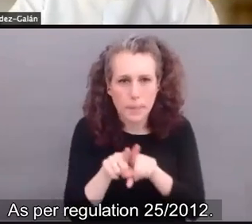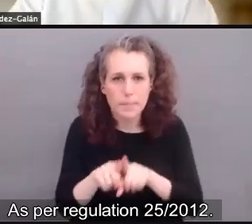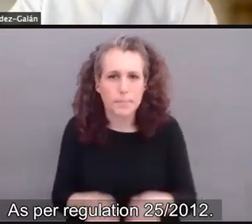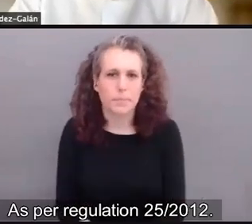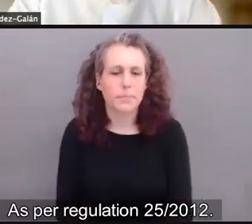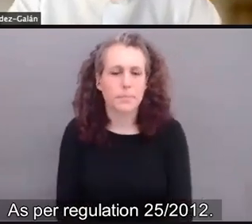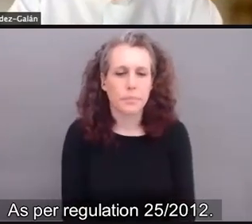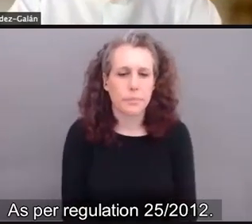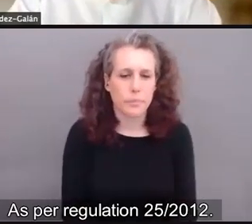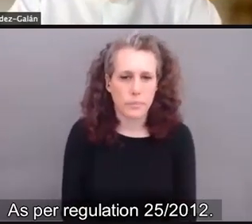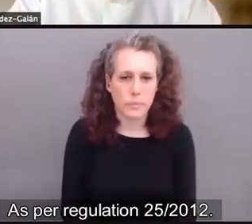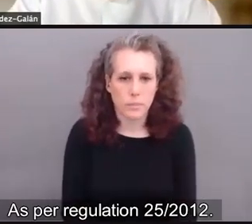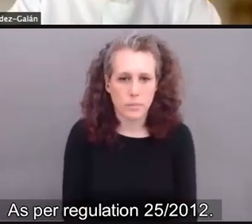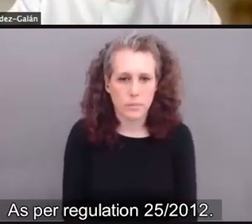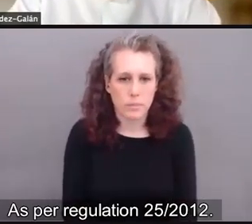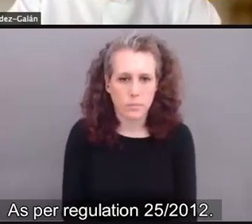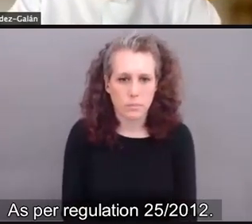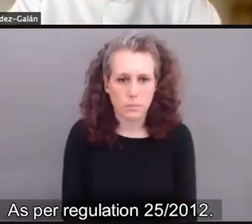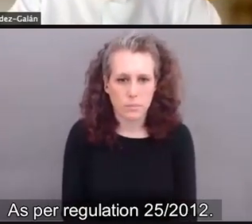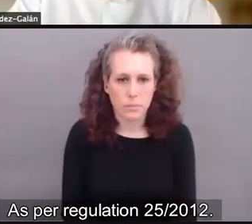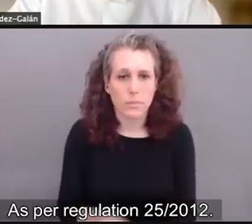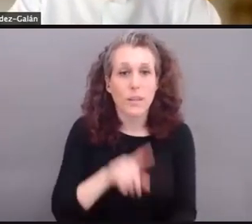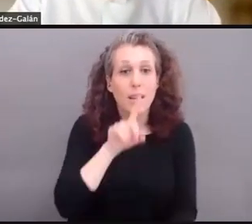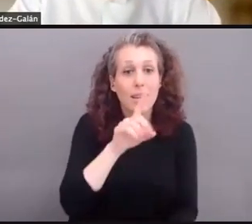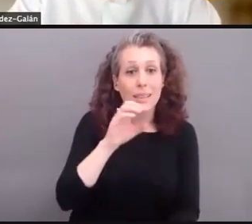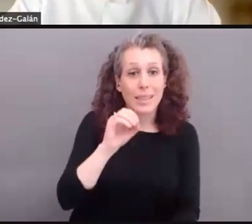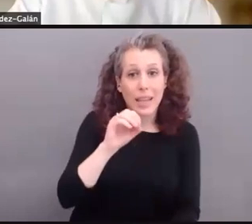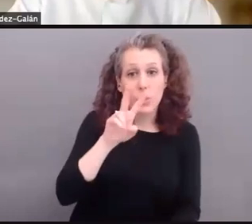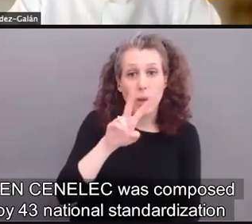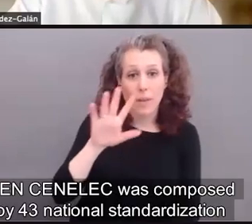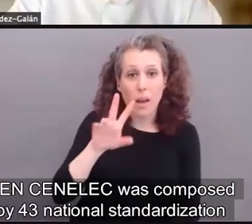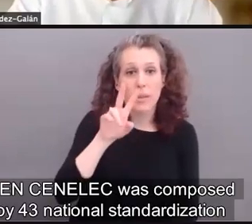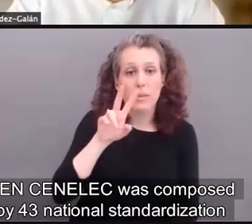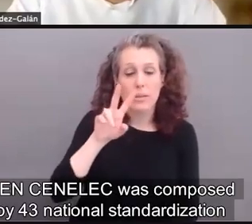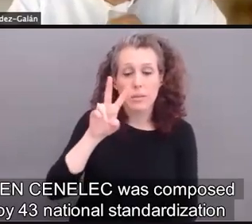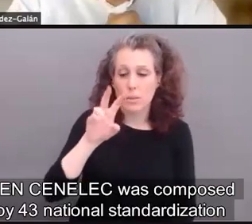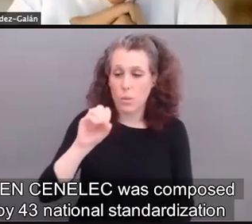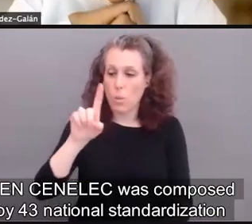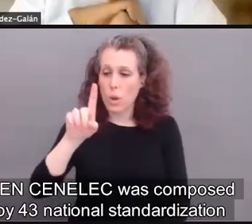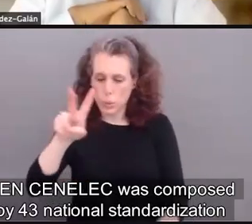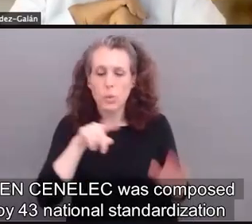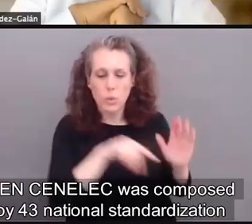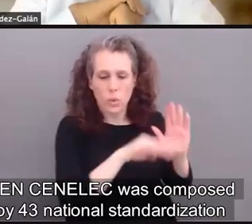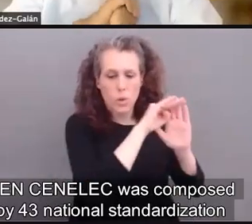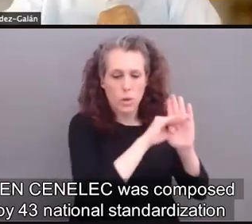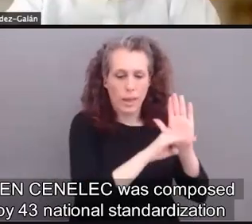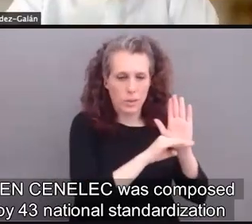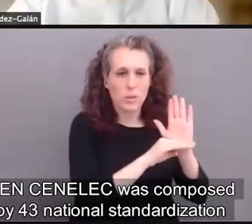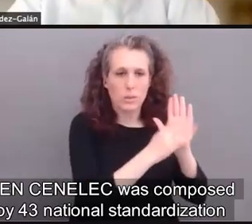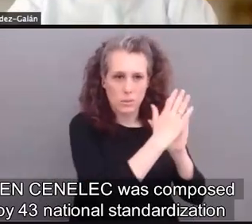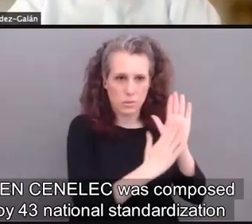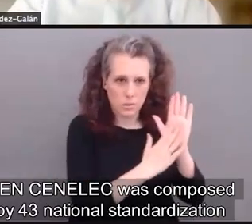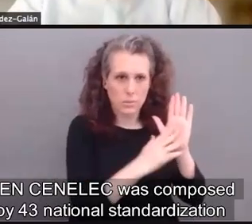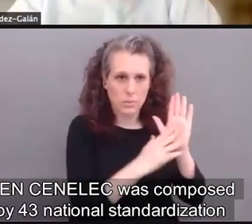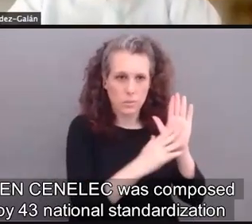as per Regulation 1025/2012. SAN and SENELEC are composed by